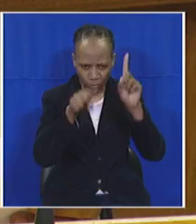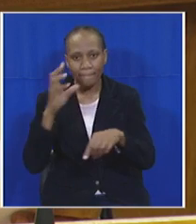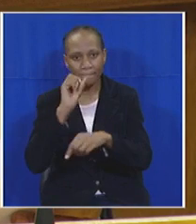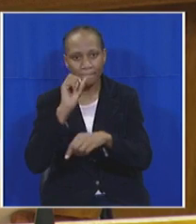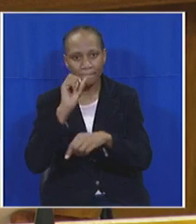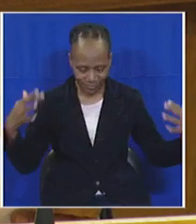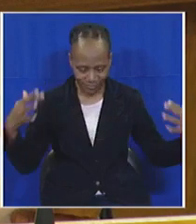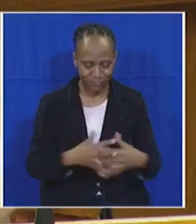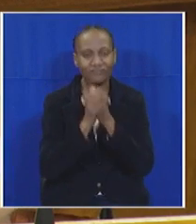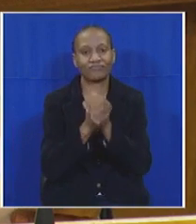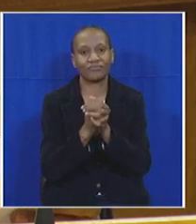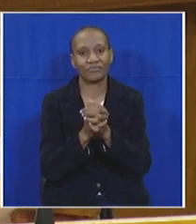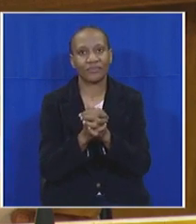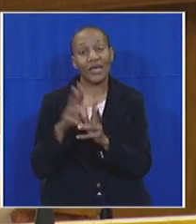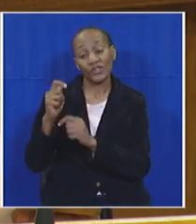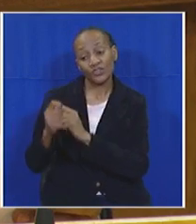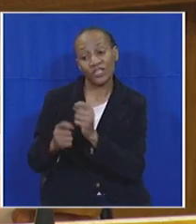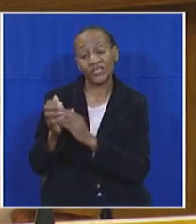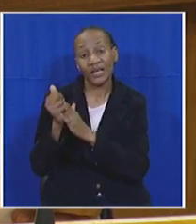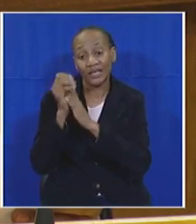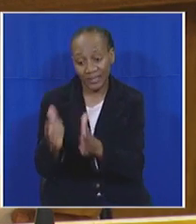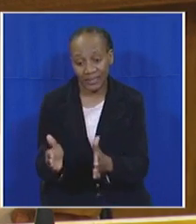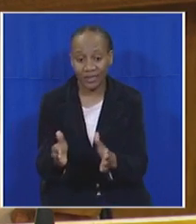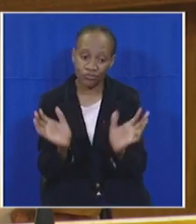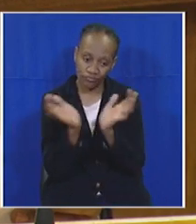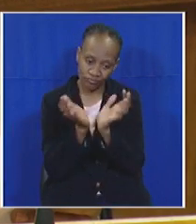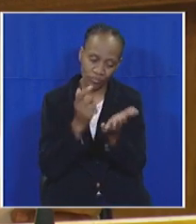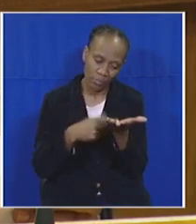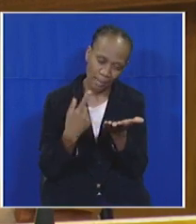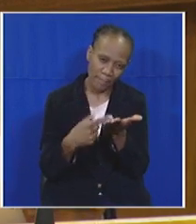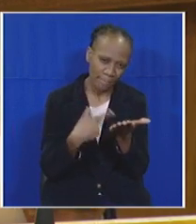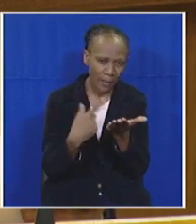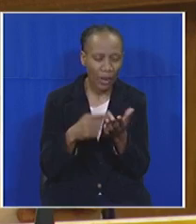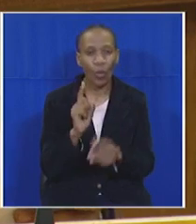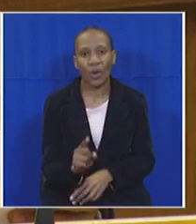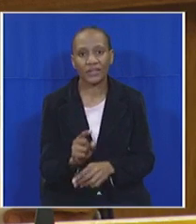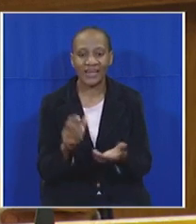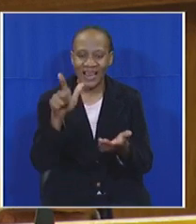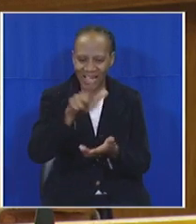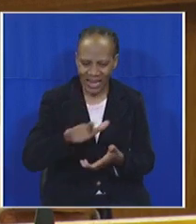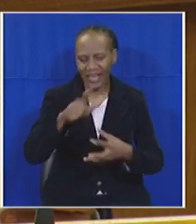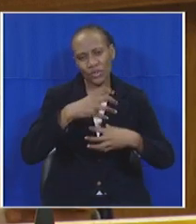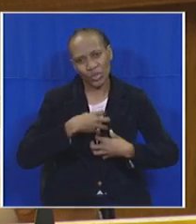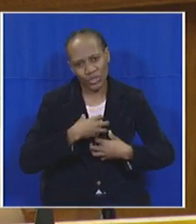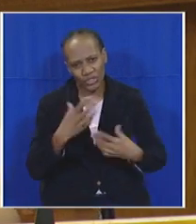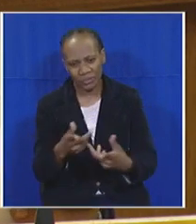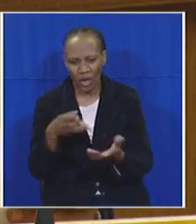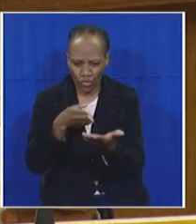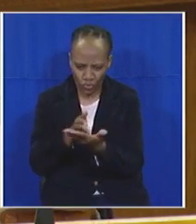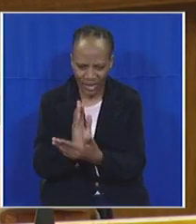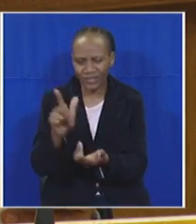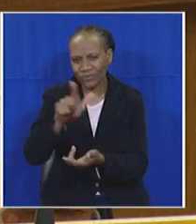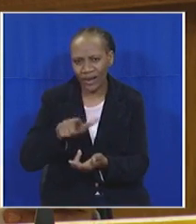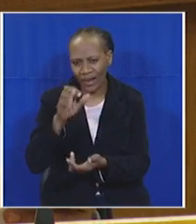Future." It is a traditional leadership indaba, amongst others, to look at the issue of the land ownership and tenure rights, the